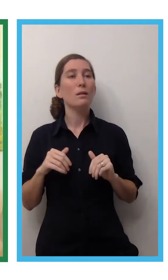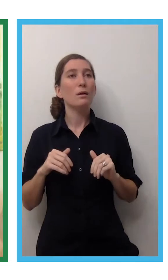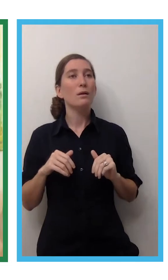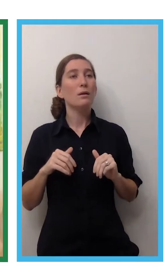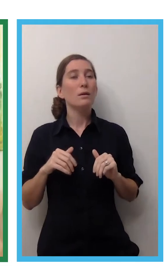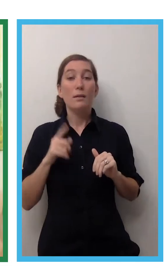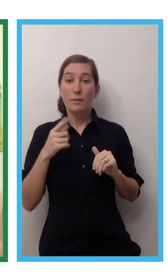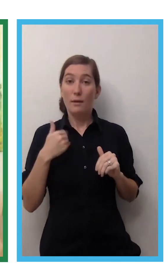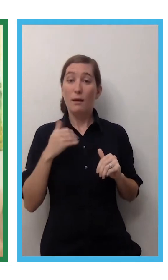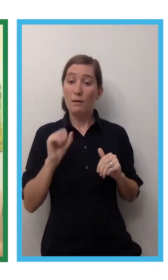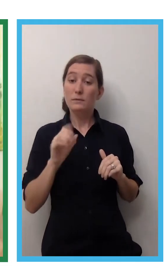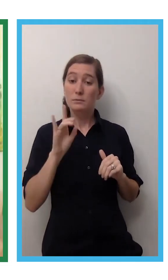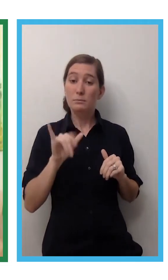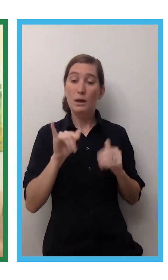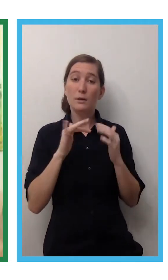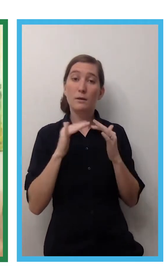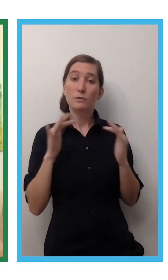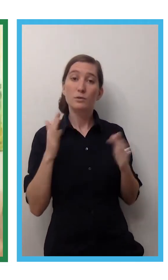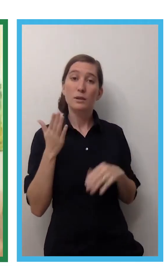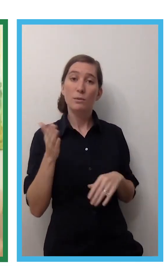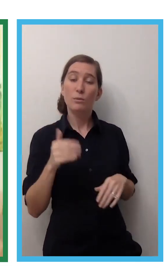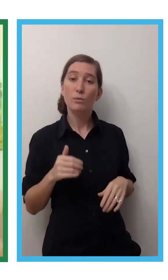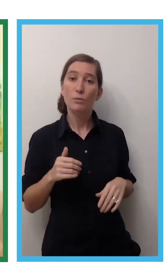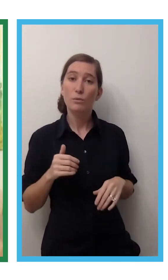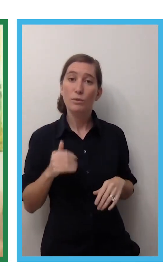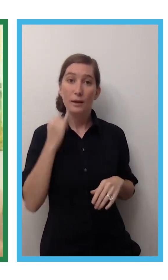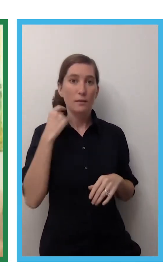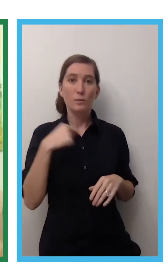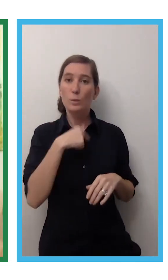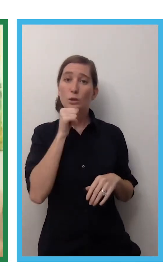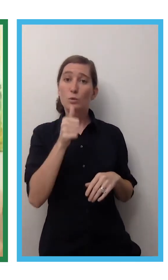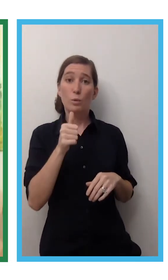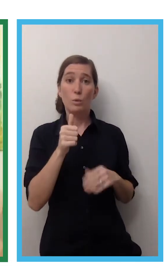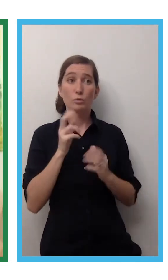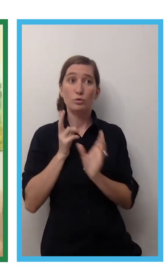supplier diversity. And if we don't get on board, we